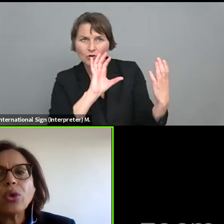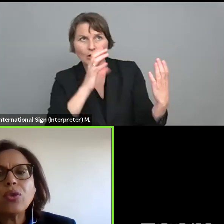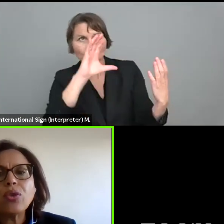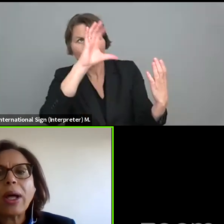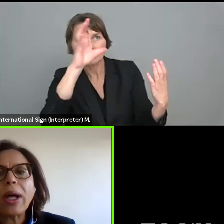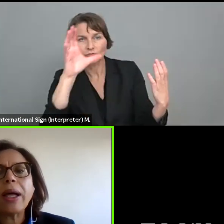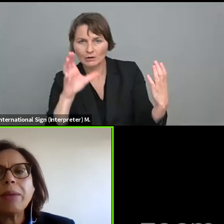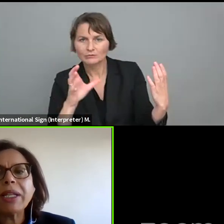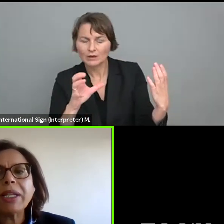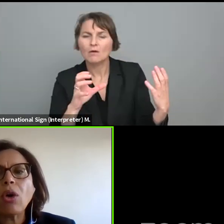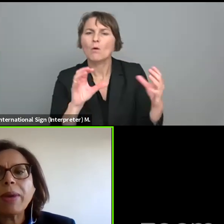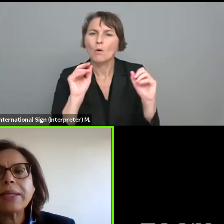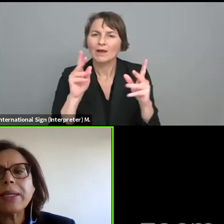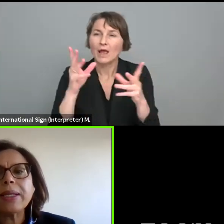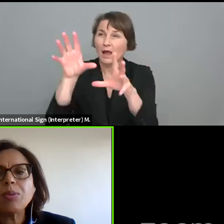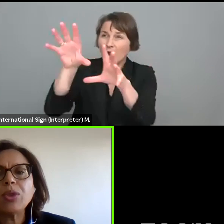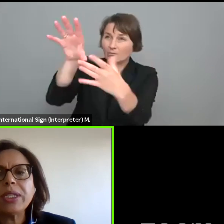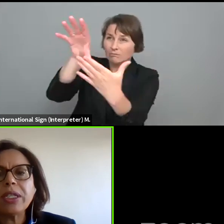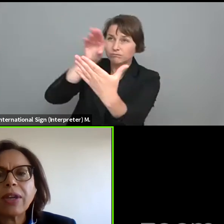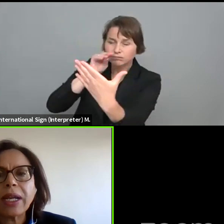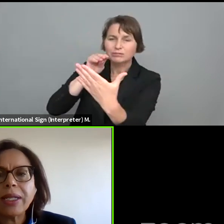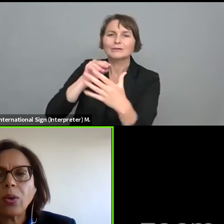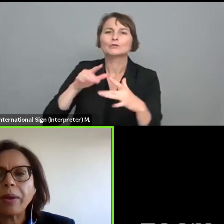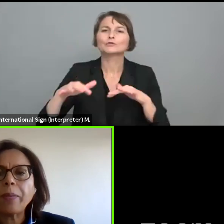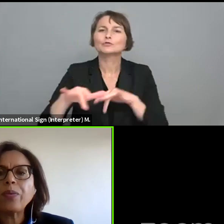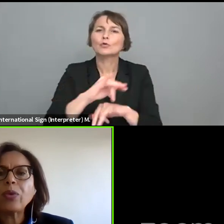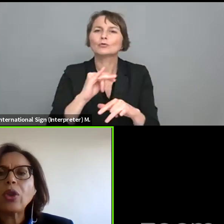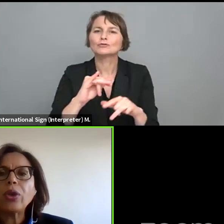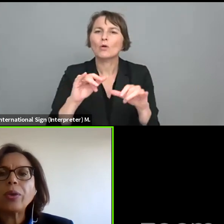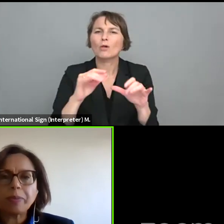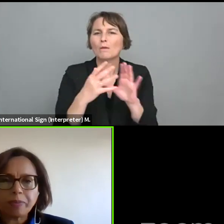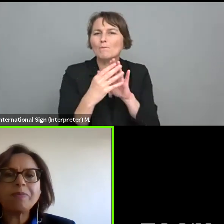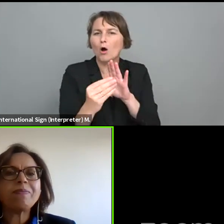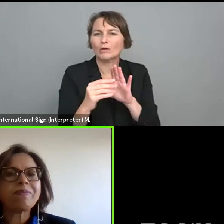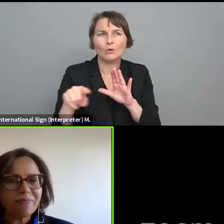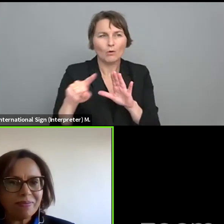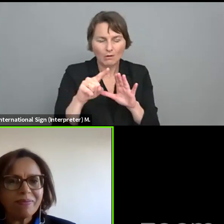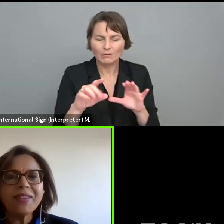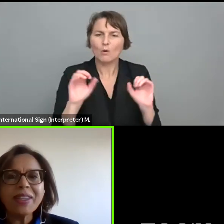pour concevoir et mettre en place les dispositifs adéquats.